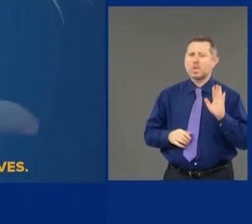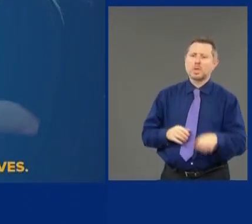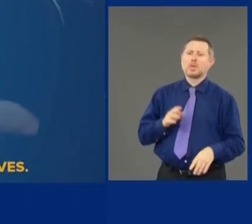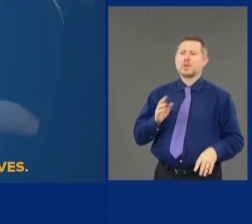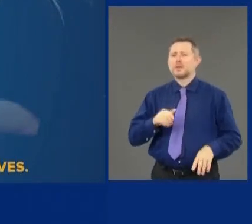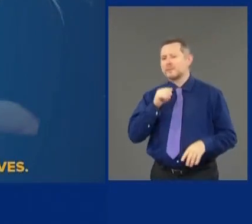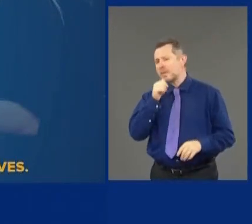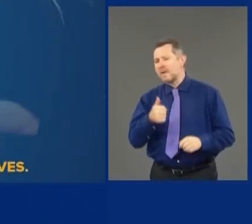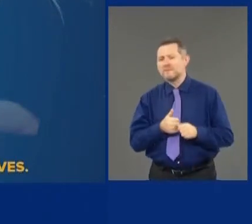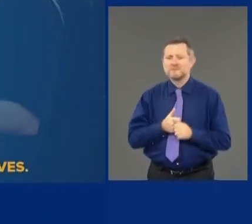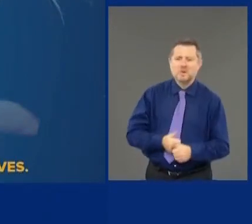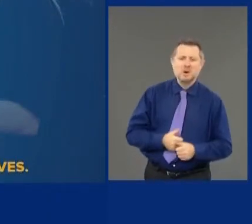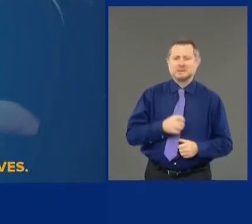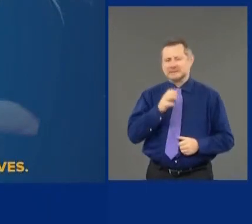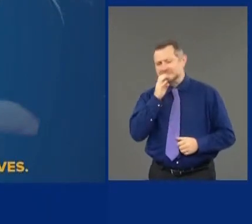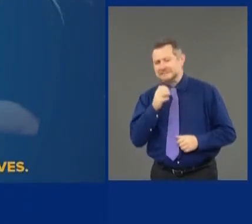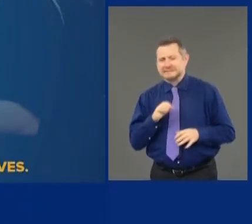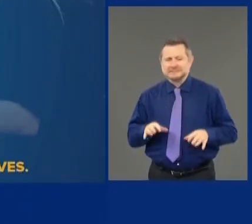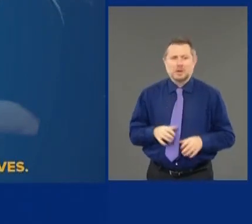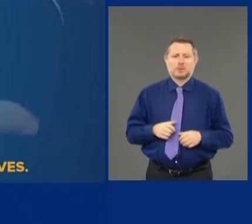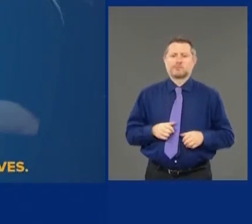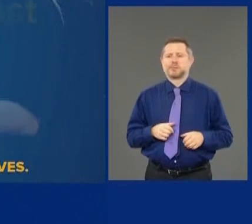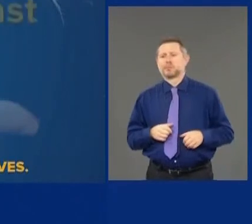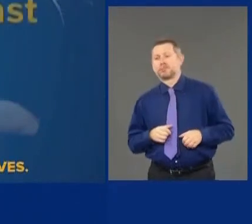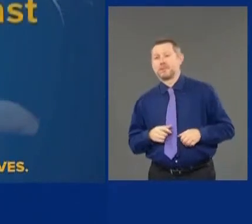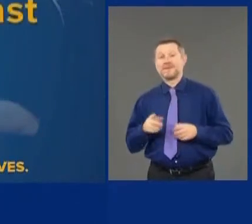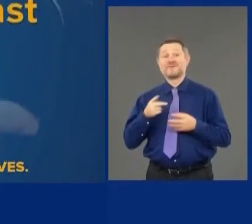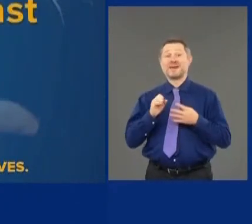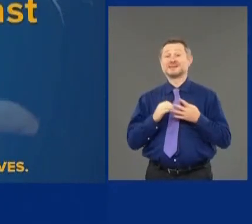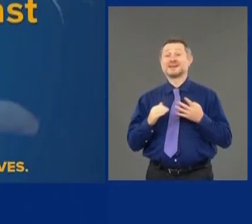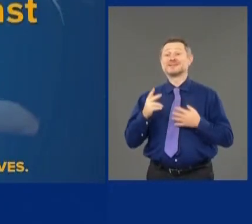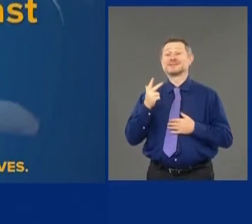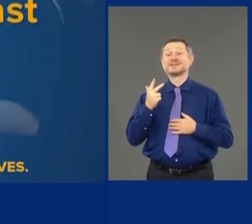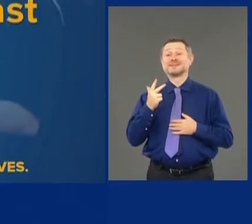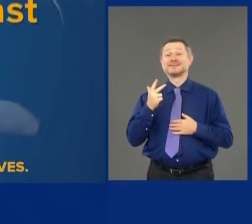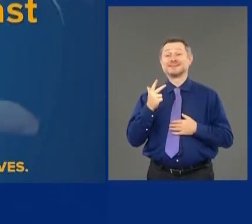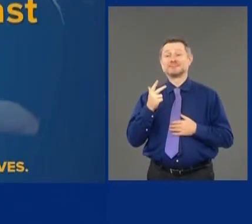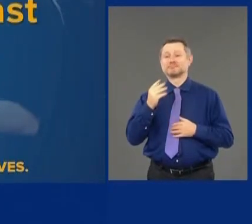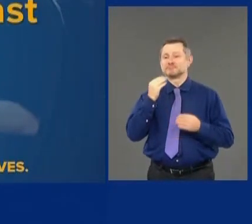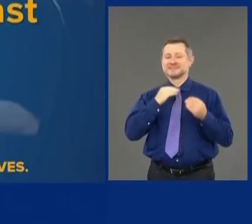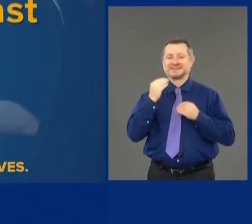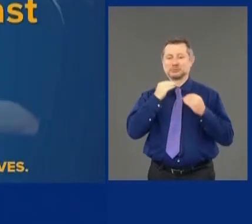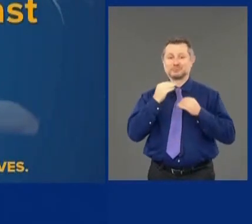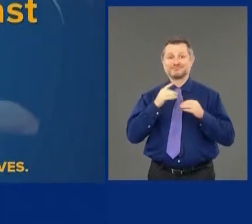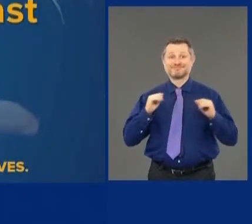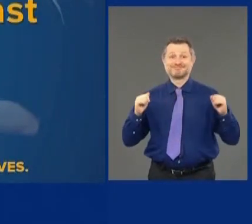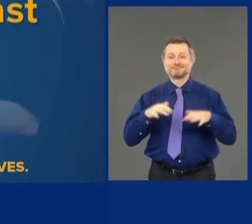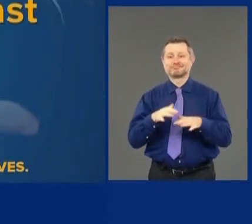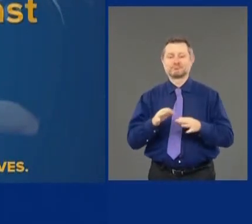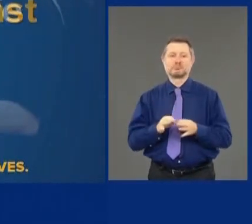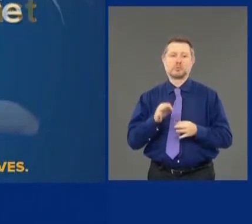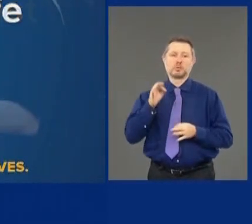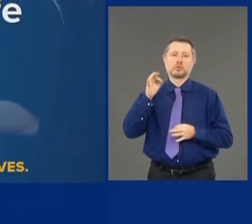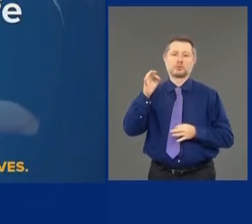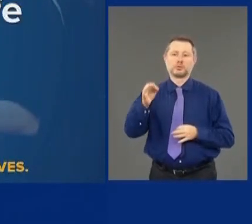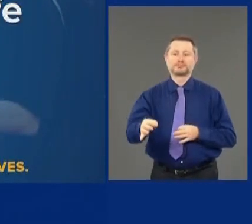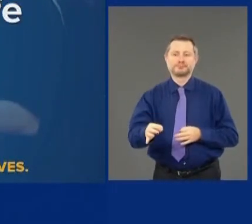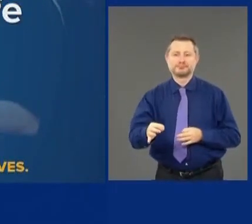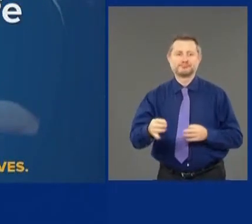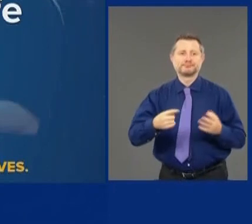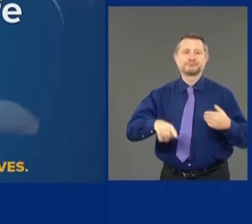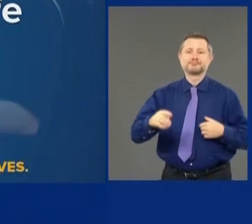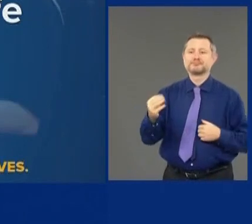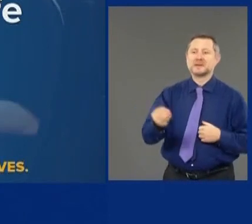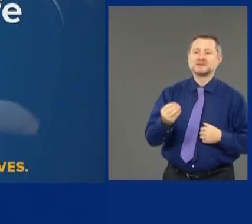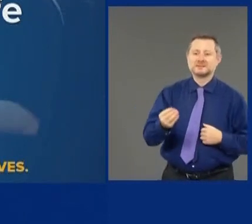inside. Phase 3 dining, we are going to postpone. And it's going to be